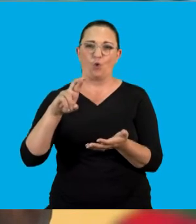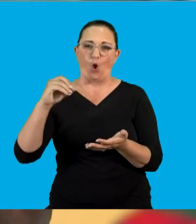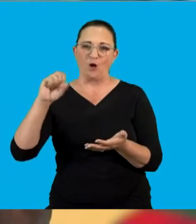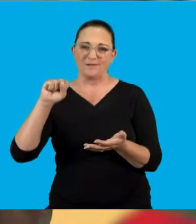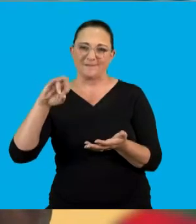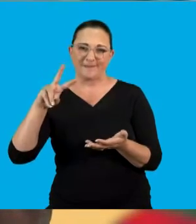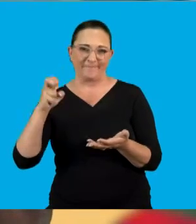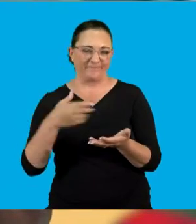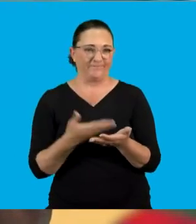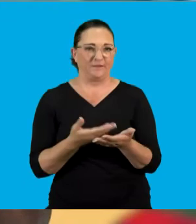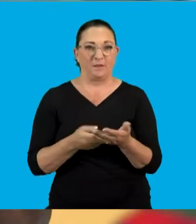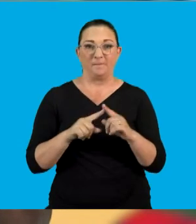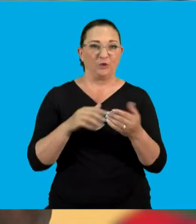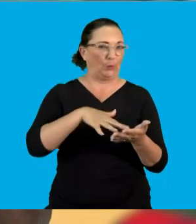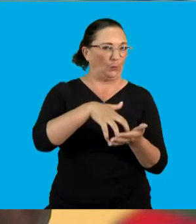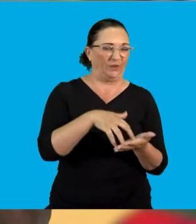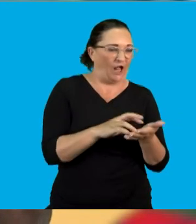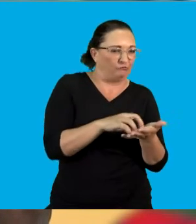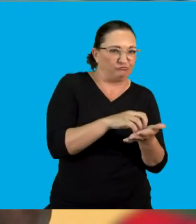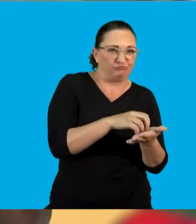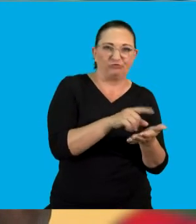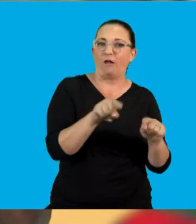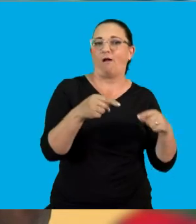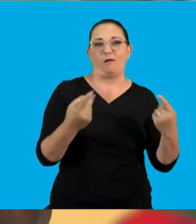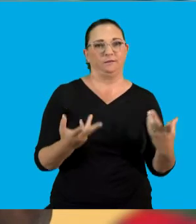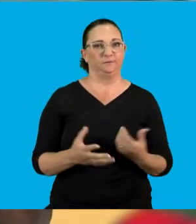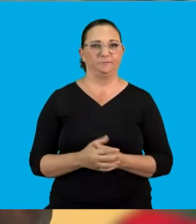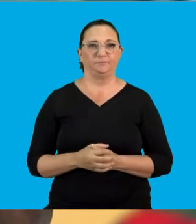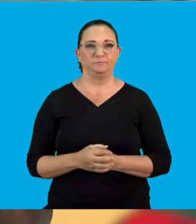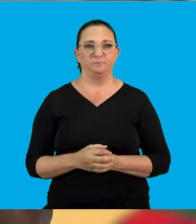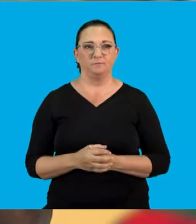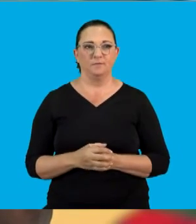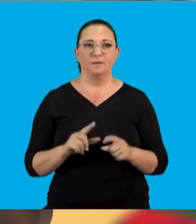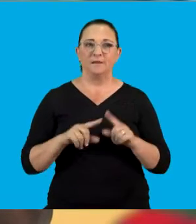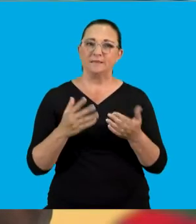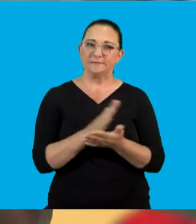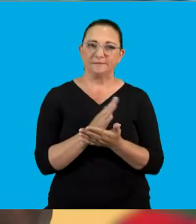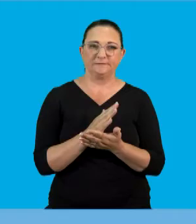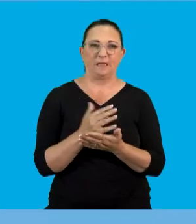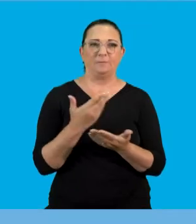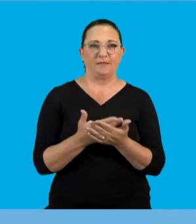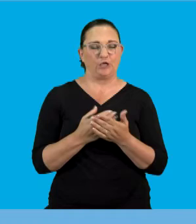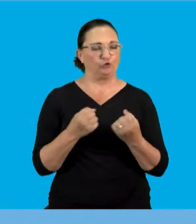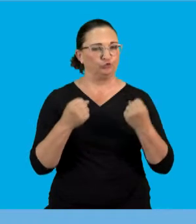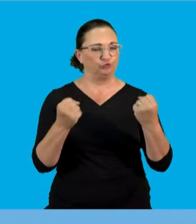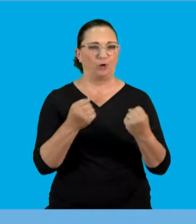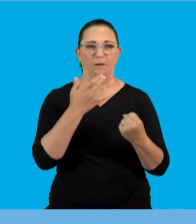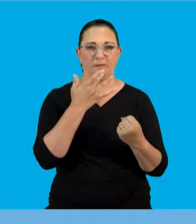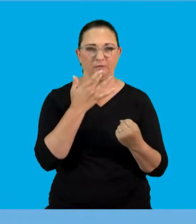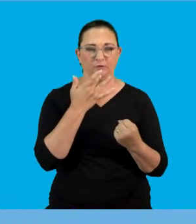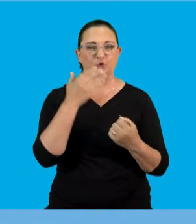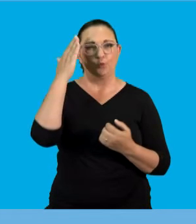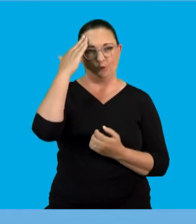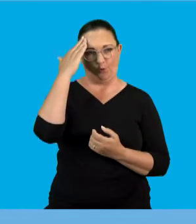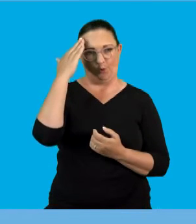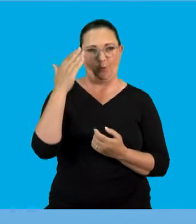acids, they are corrosive, whereas the weak acids, they are not corrosive. Then some acids react strongly with metals, so that